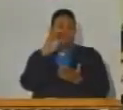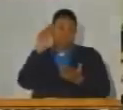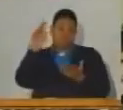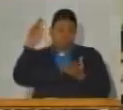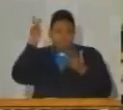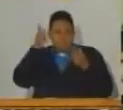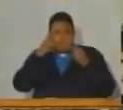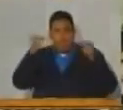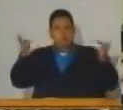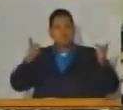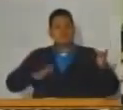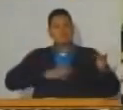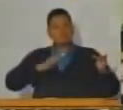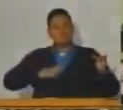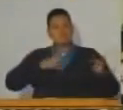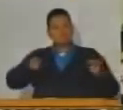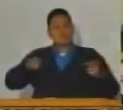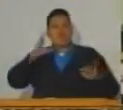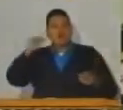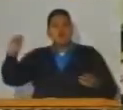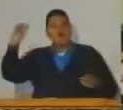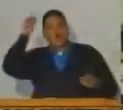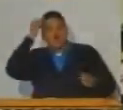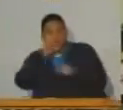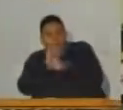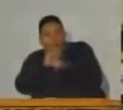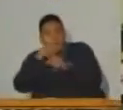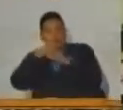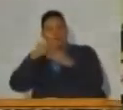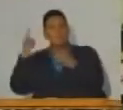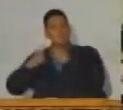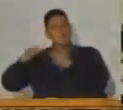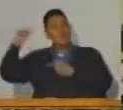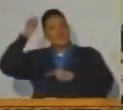public officials and parliamentarians.